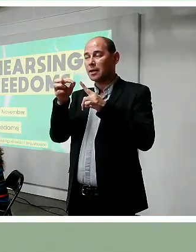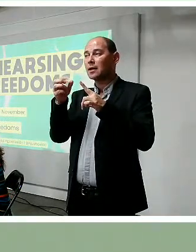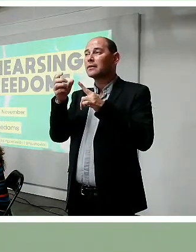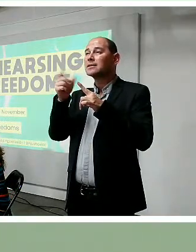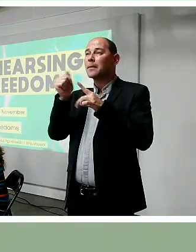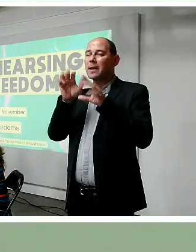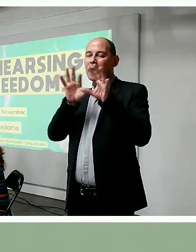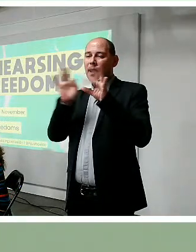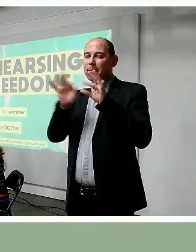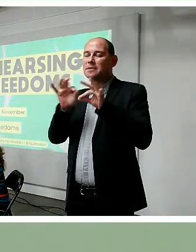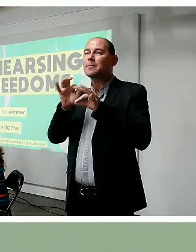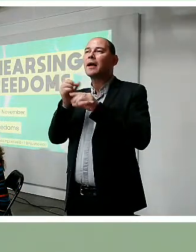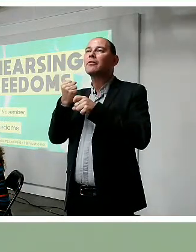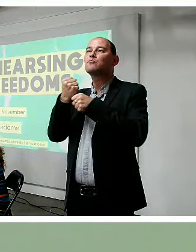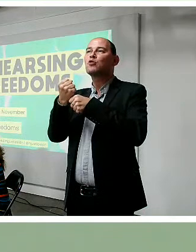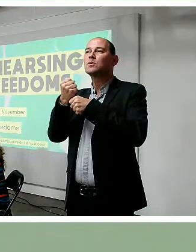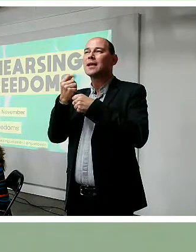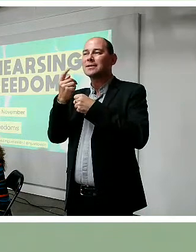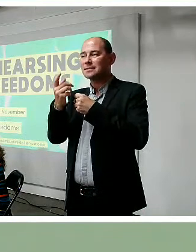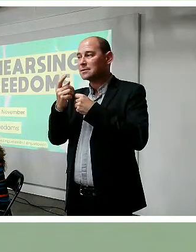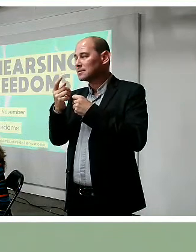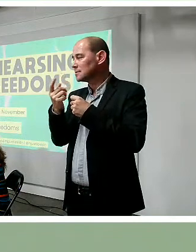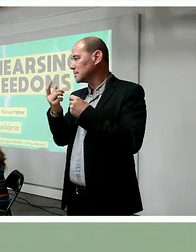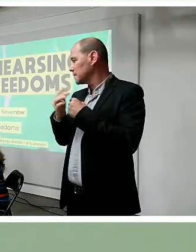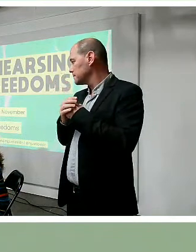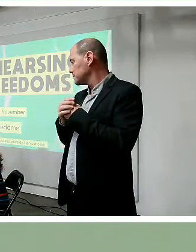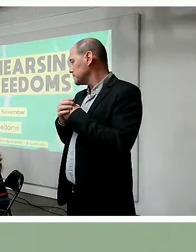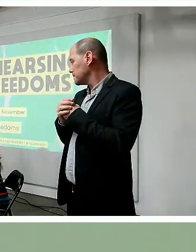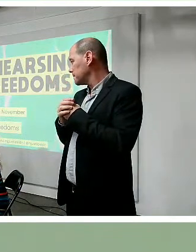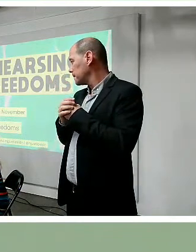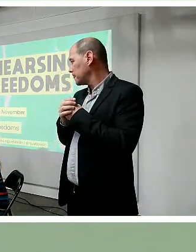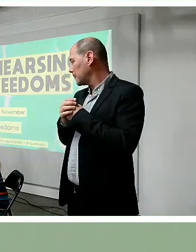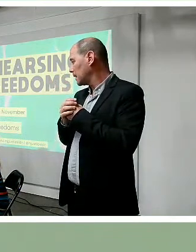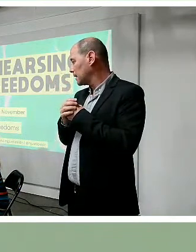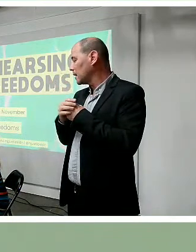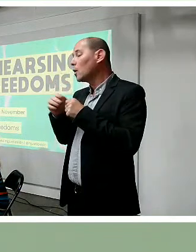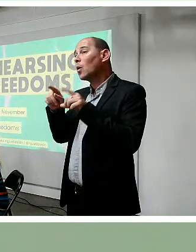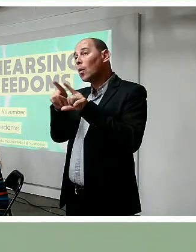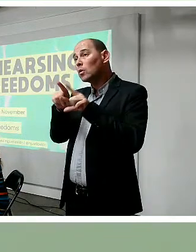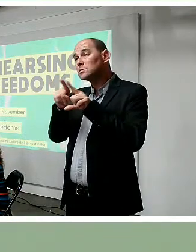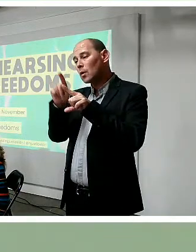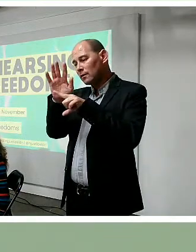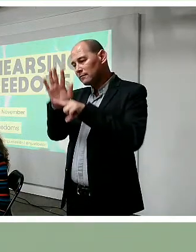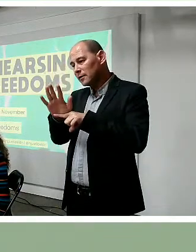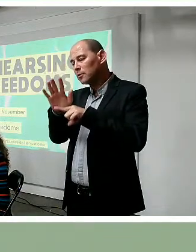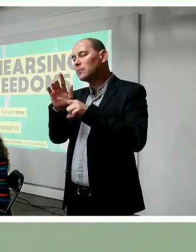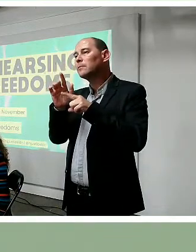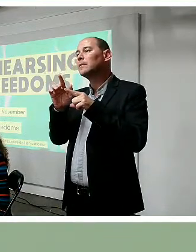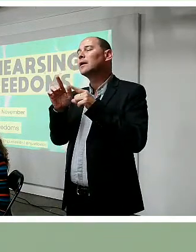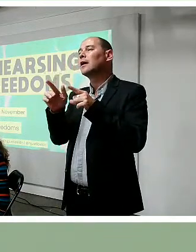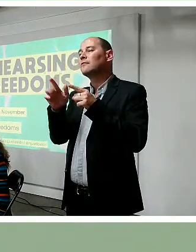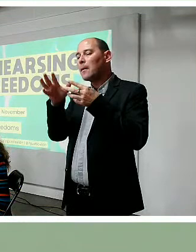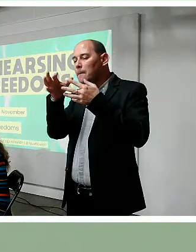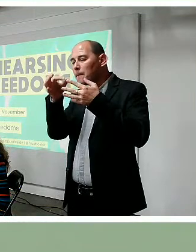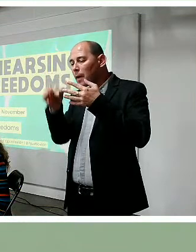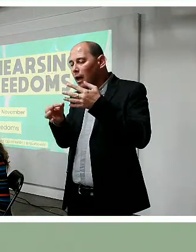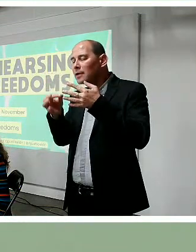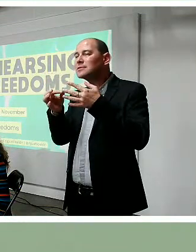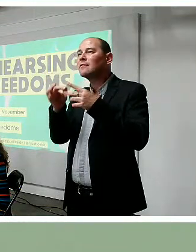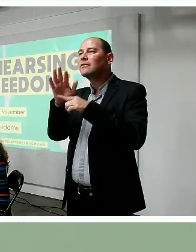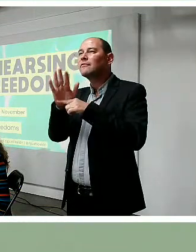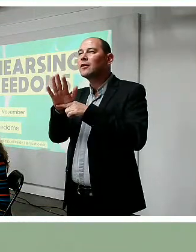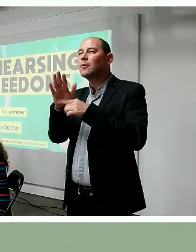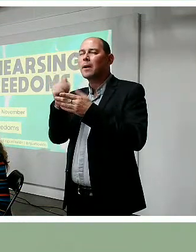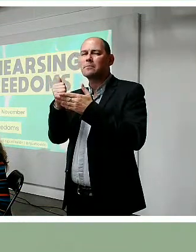is about just in here in this space with us. And also a screening of parts of the a film by the